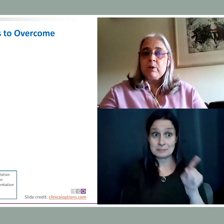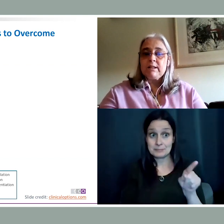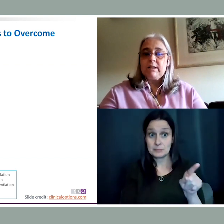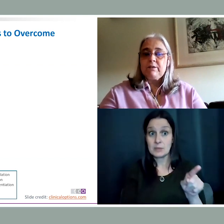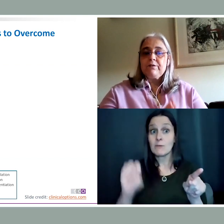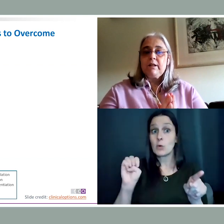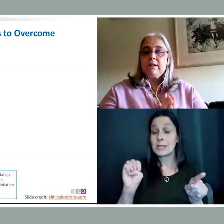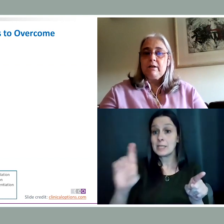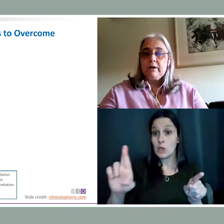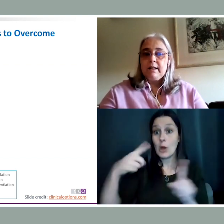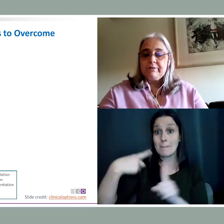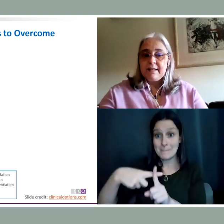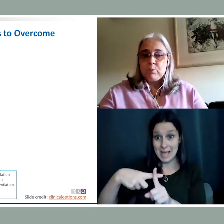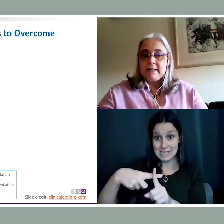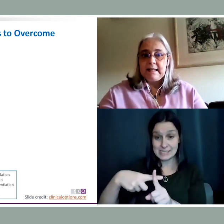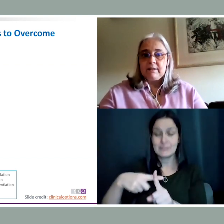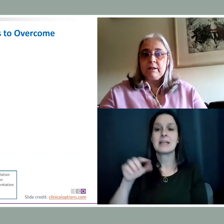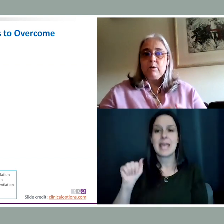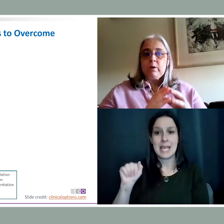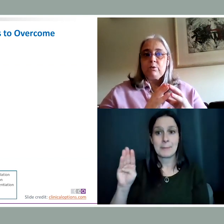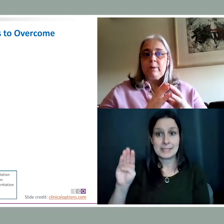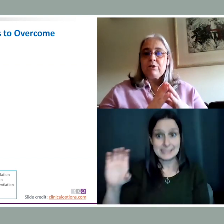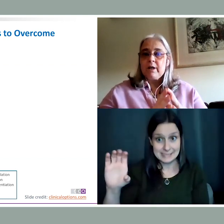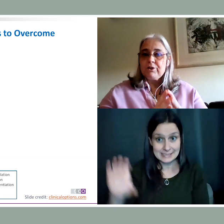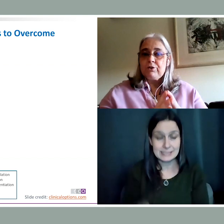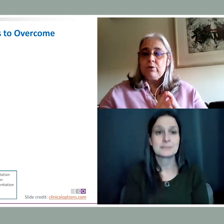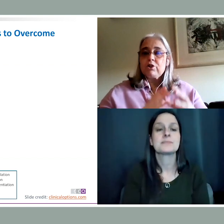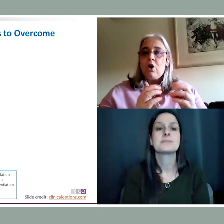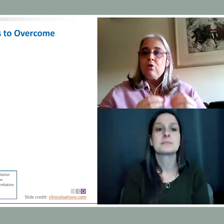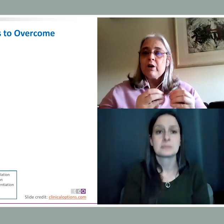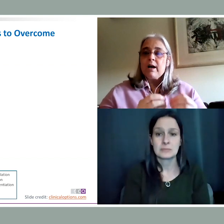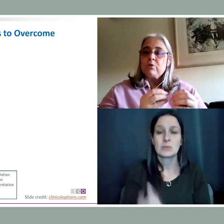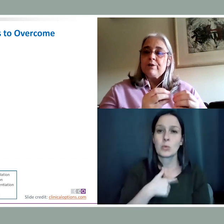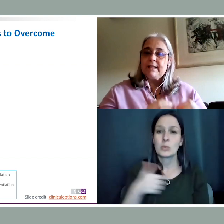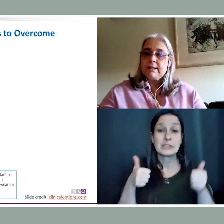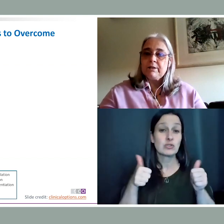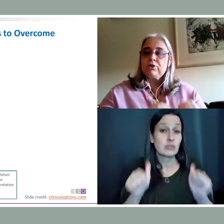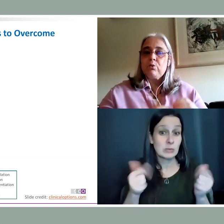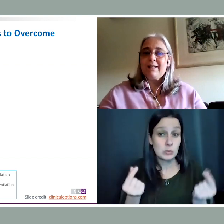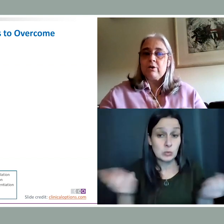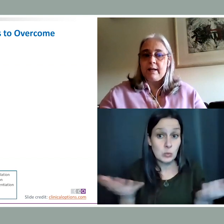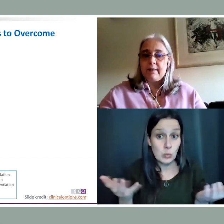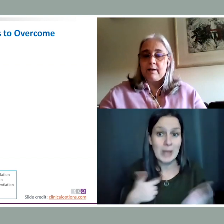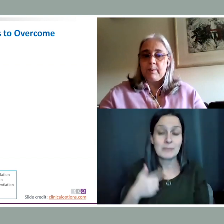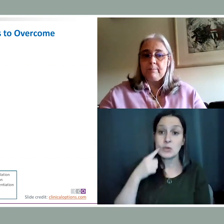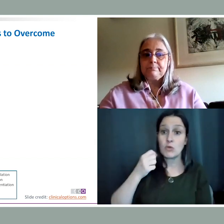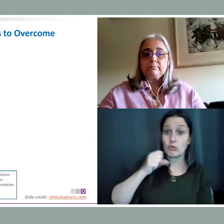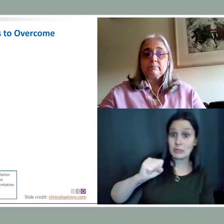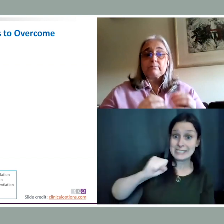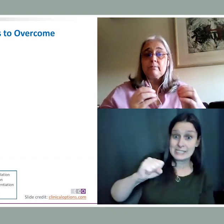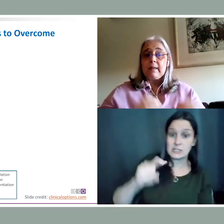ER positive advanced breast cancer, what we try to do is overcome resistance to endocrine